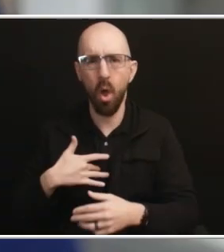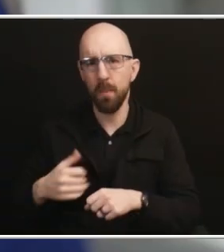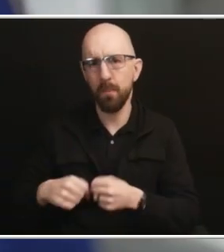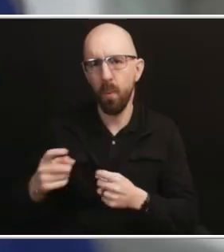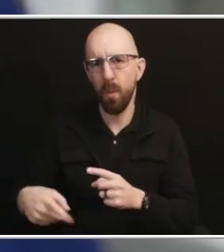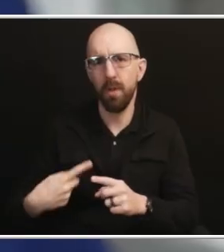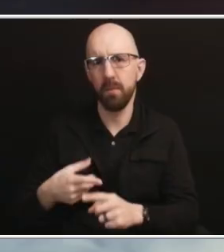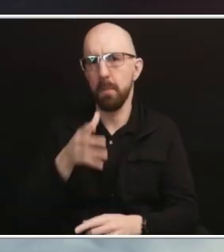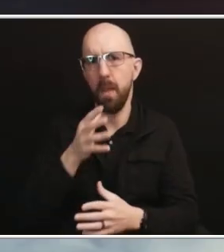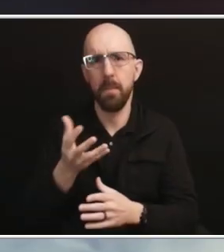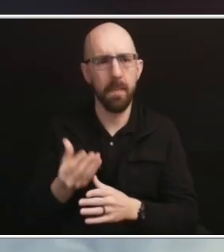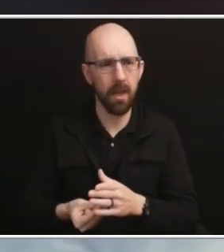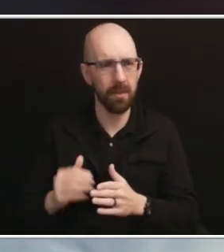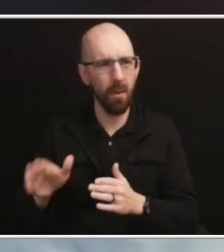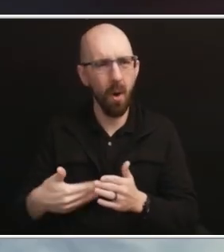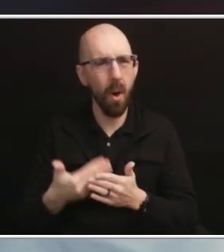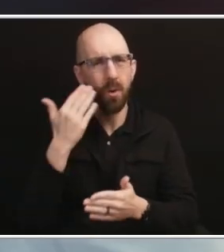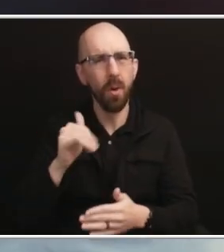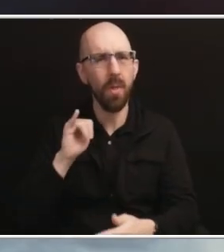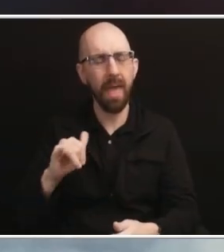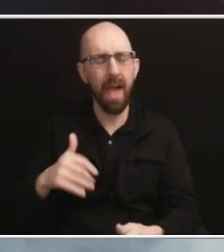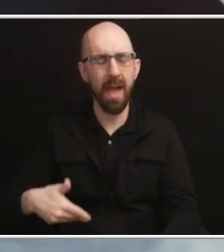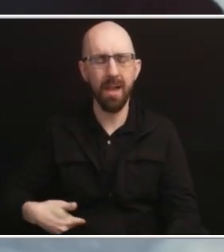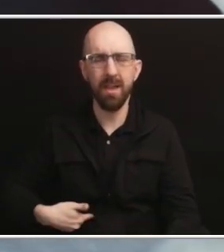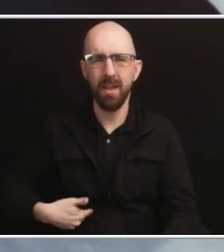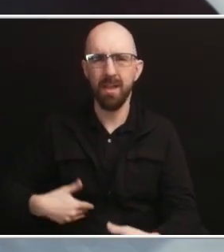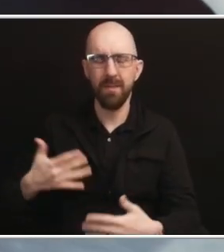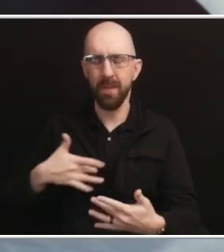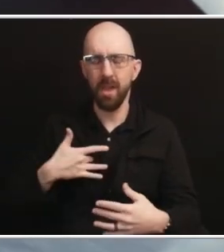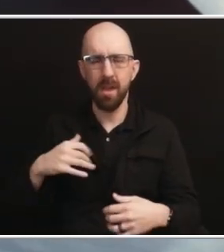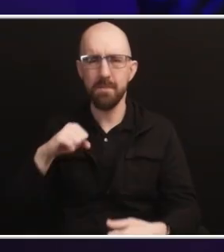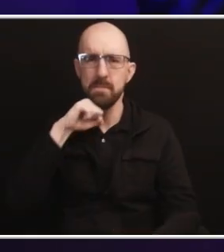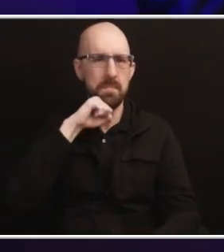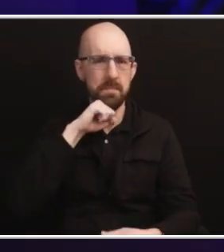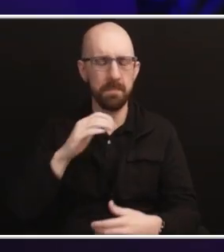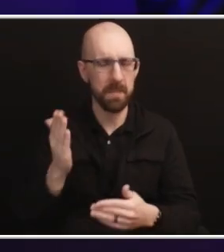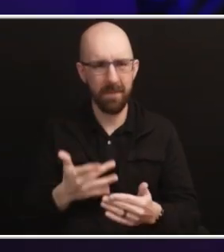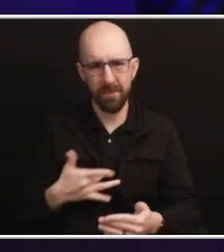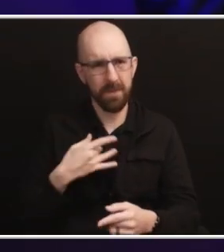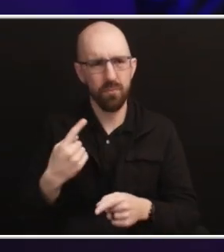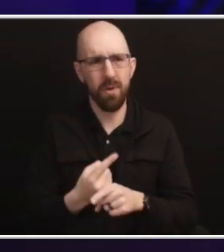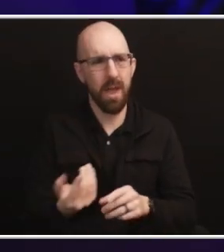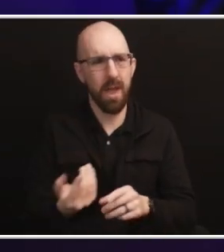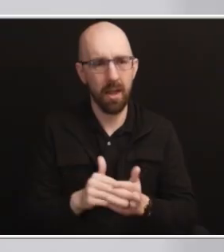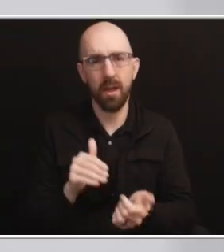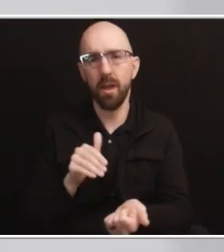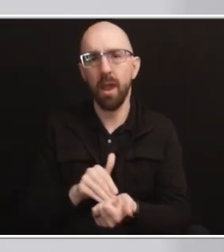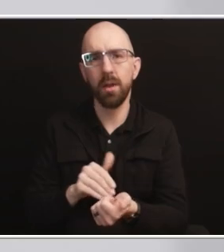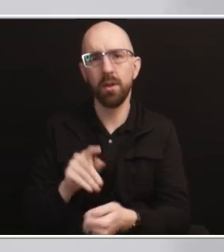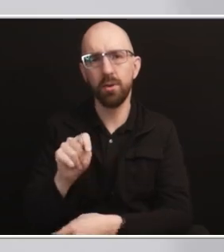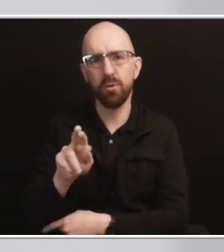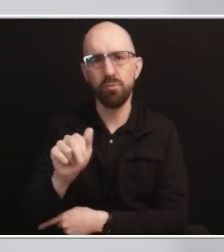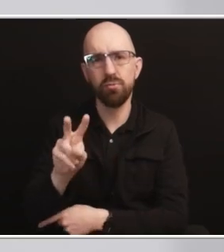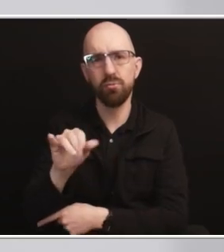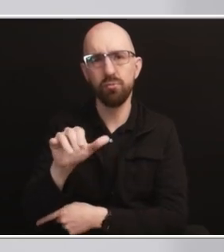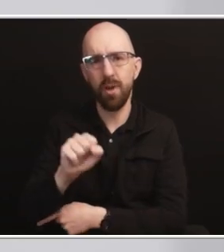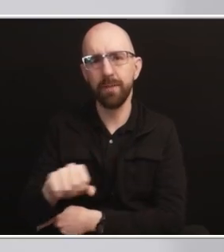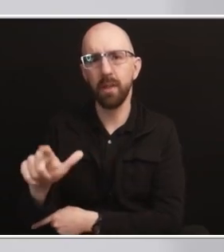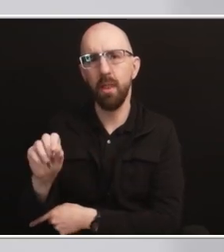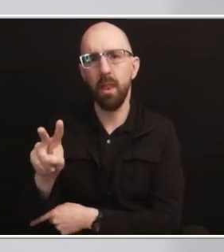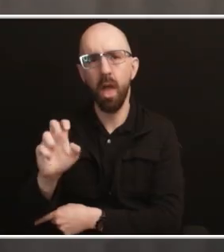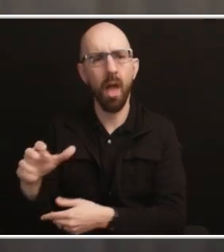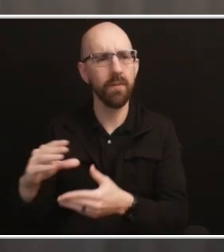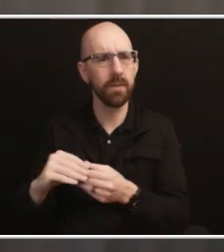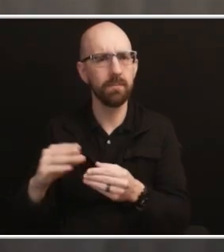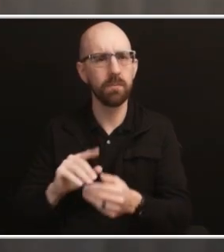We all know that gut punch that leaves you feeling like you may never be right again. And Dr. Travis Love says in some cases, a true broken